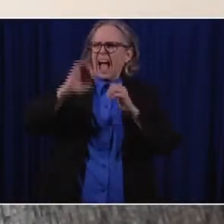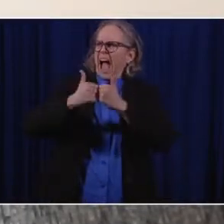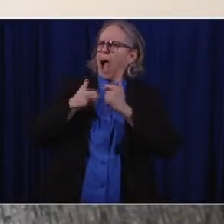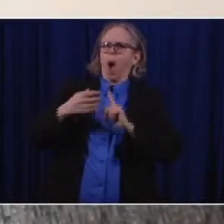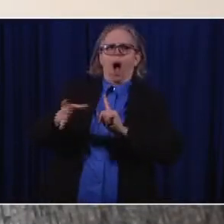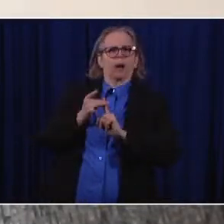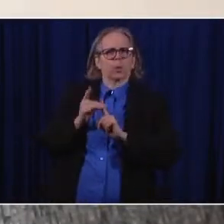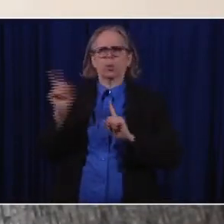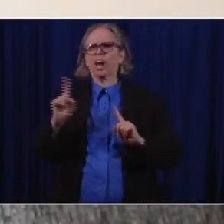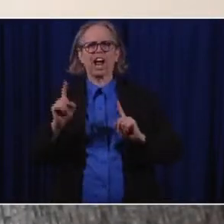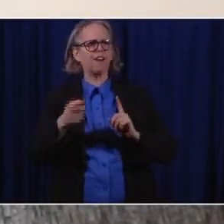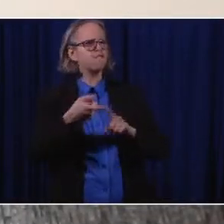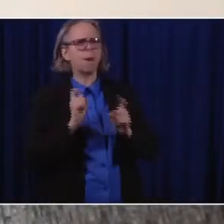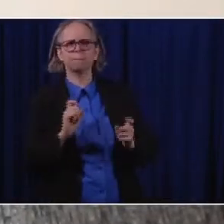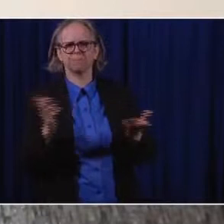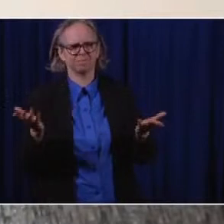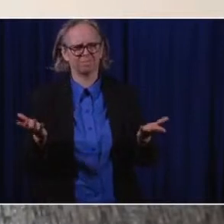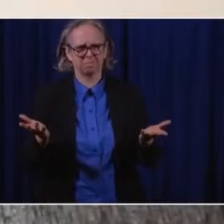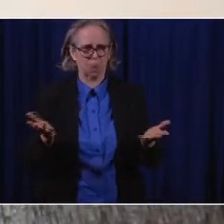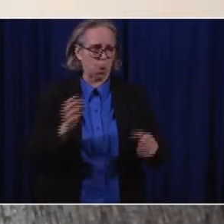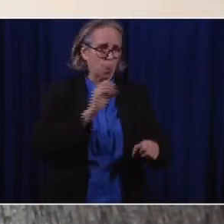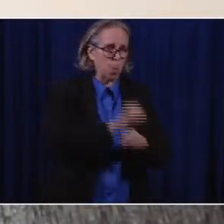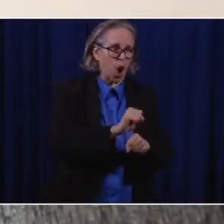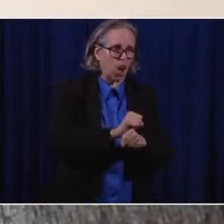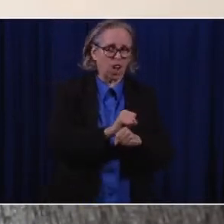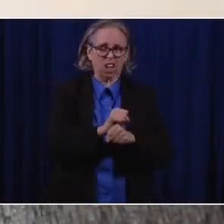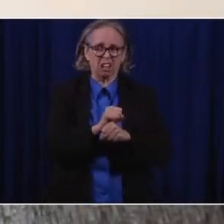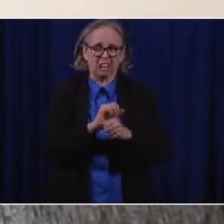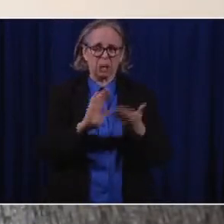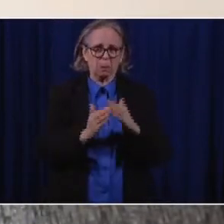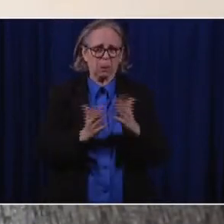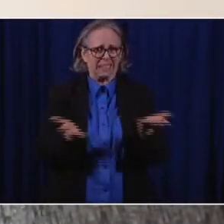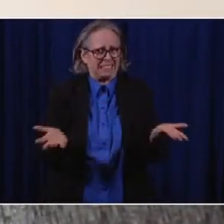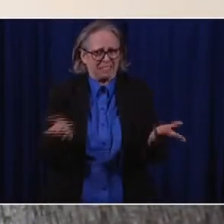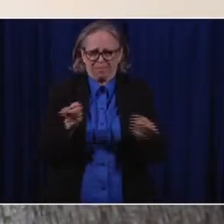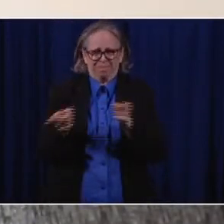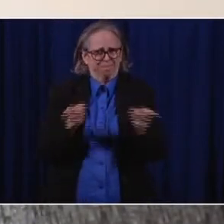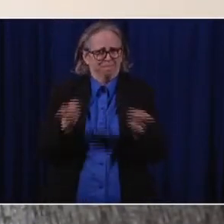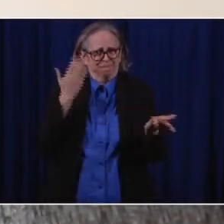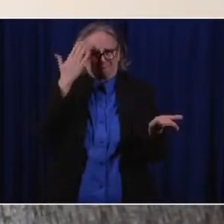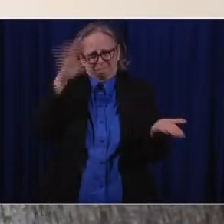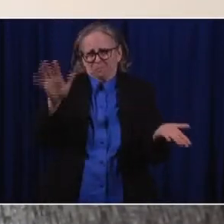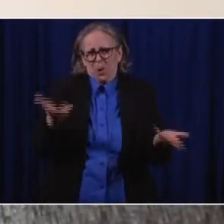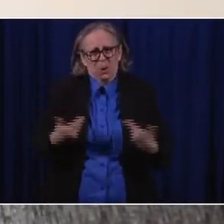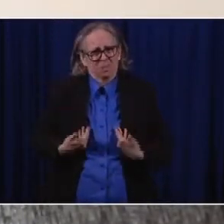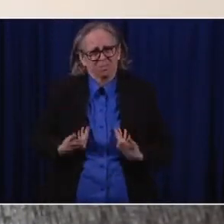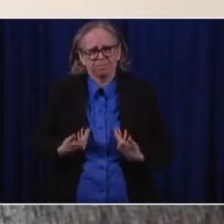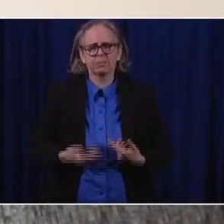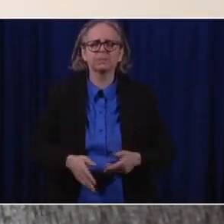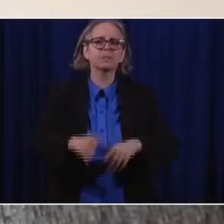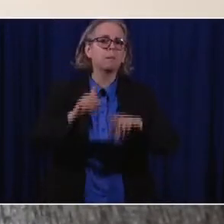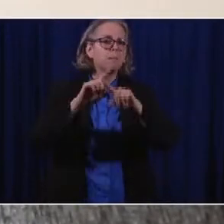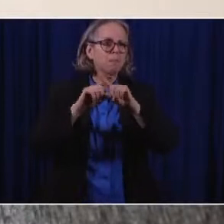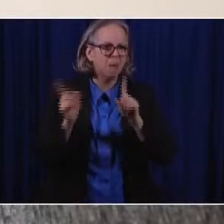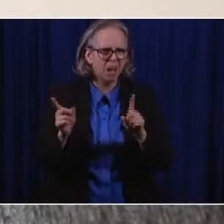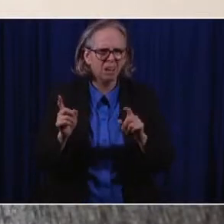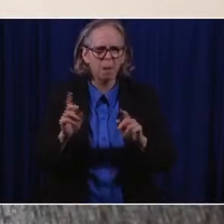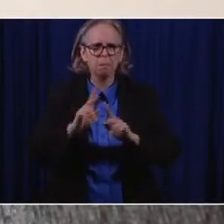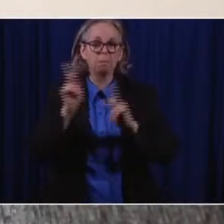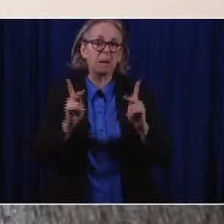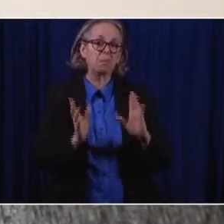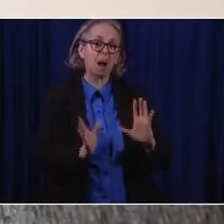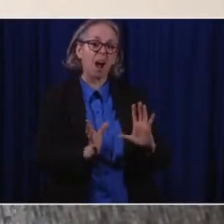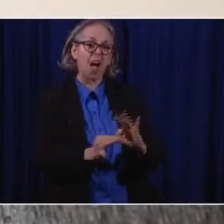have been anywhere from work or the community, not sure. But when people are saying that it's